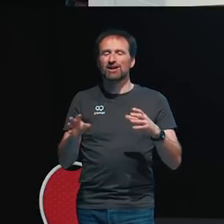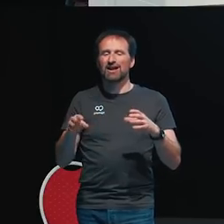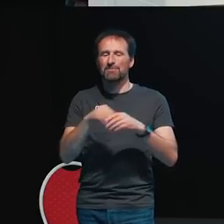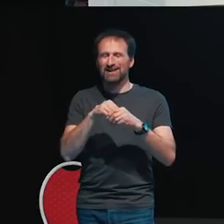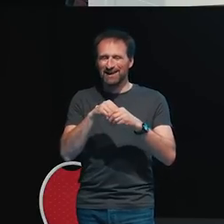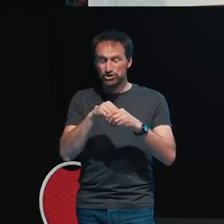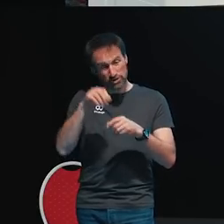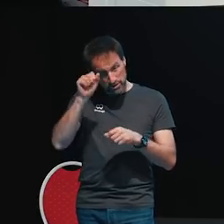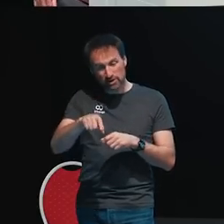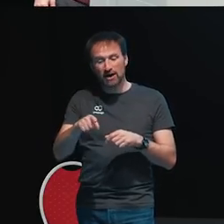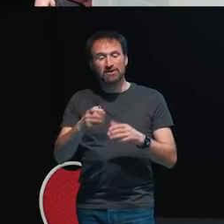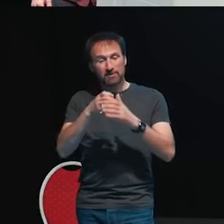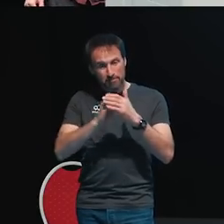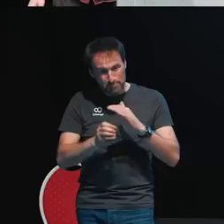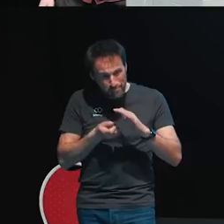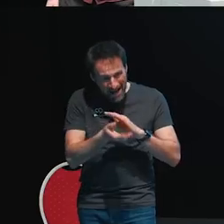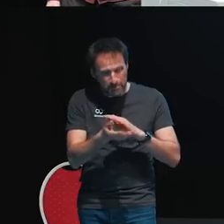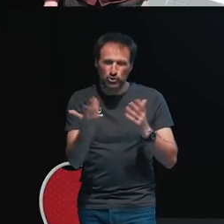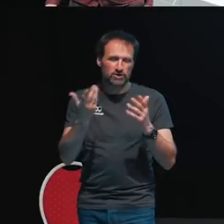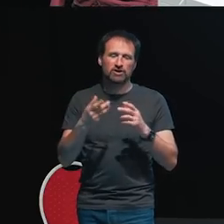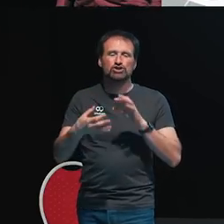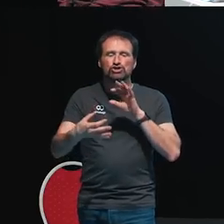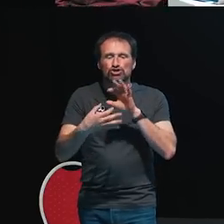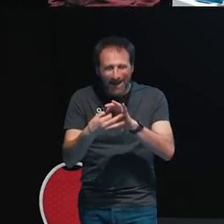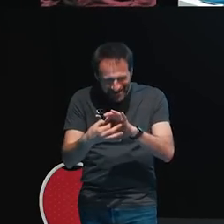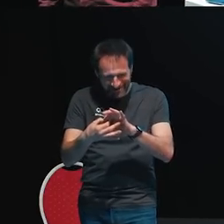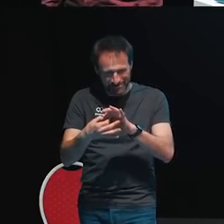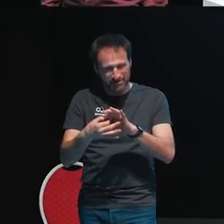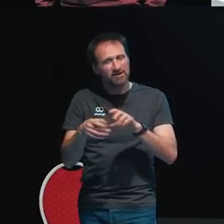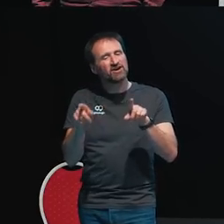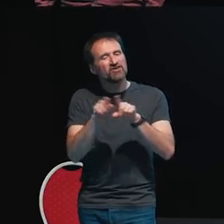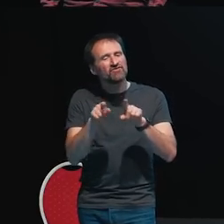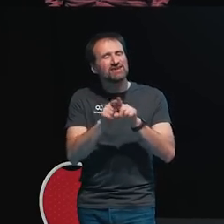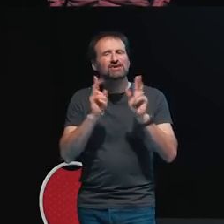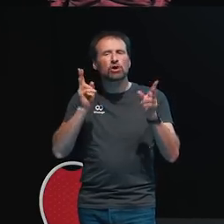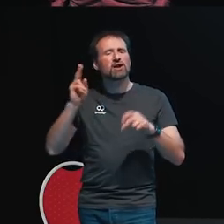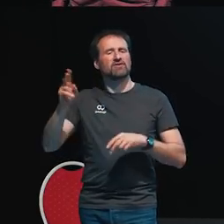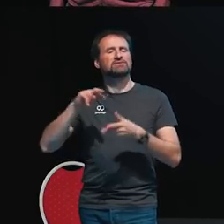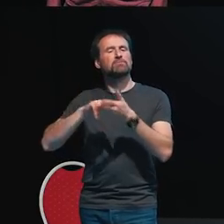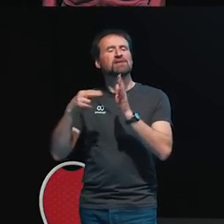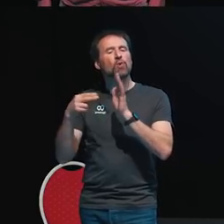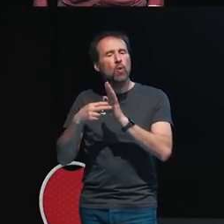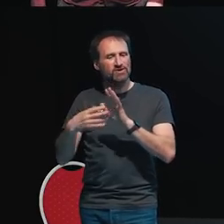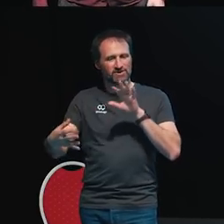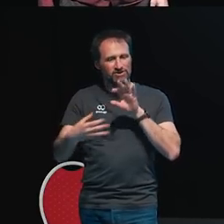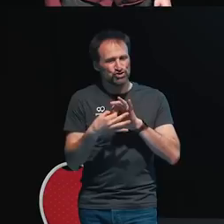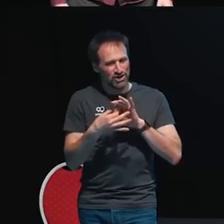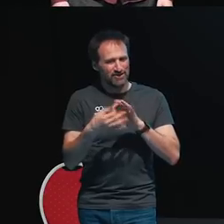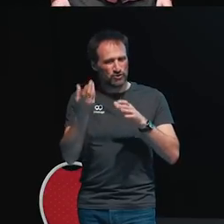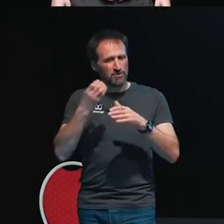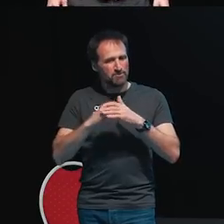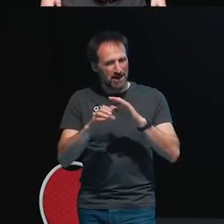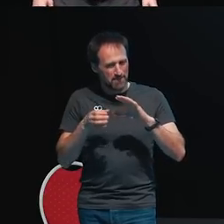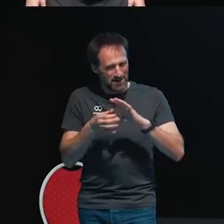pipe them or chain them as we otherwise would methods. So that makes it really easy